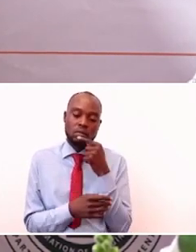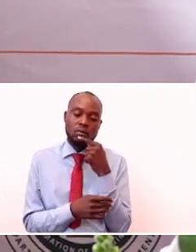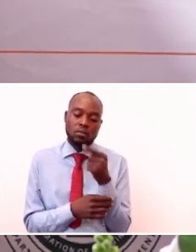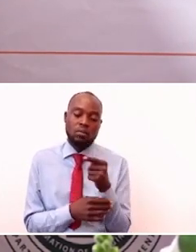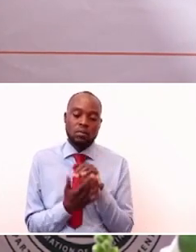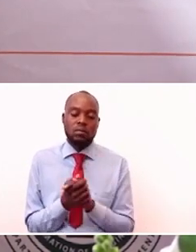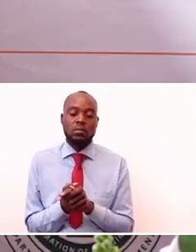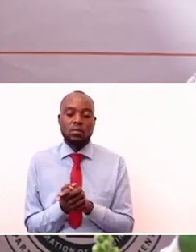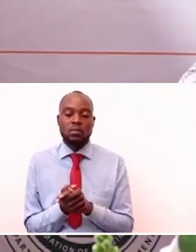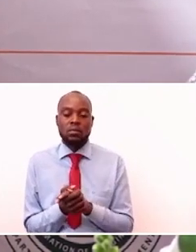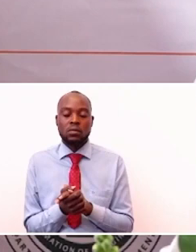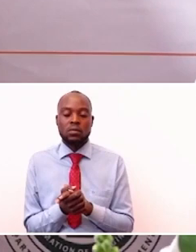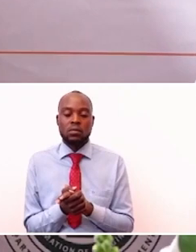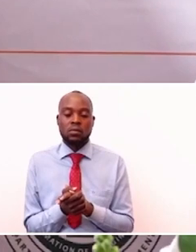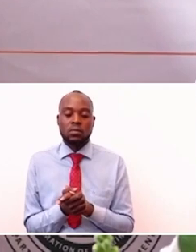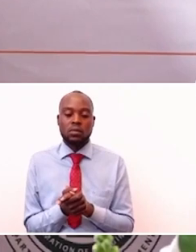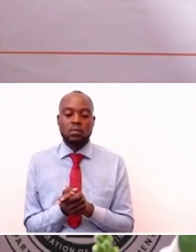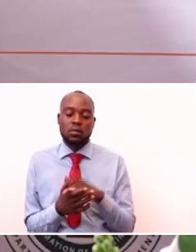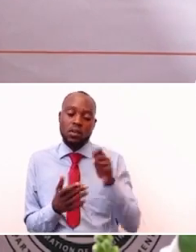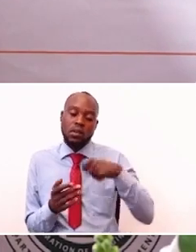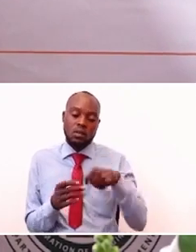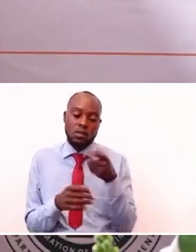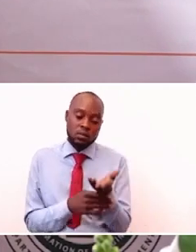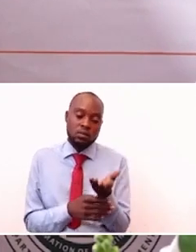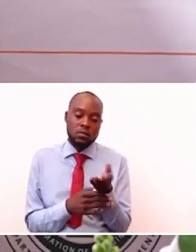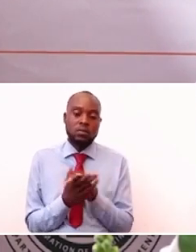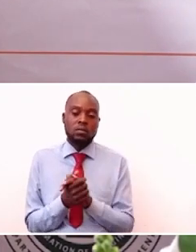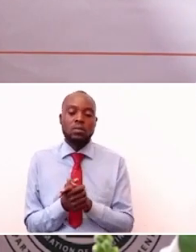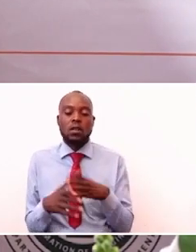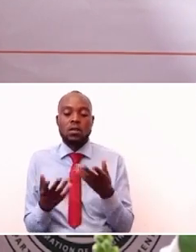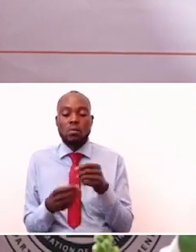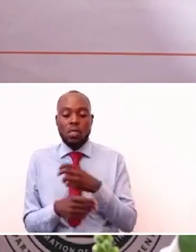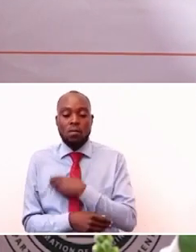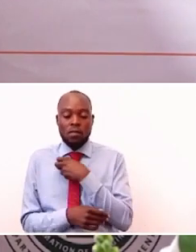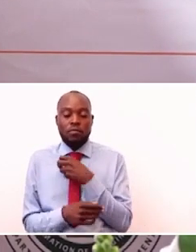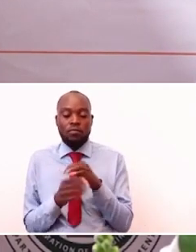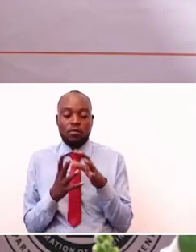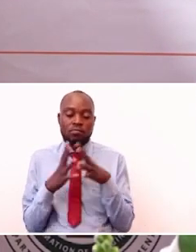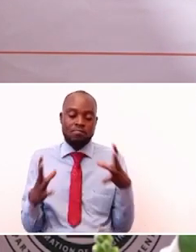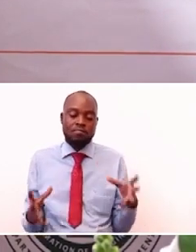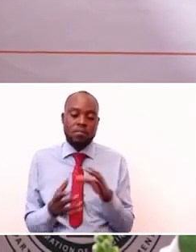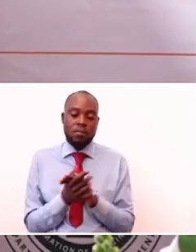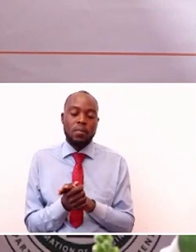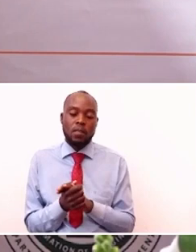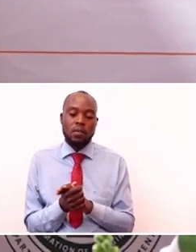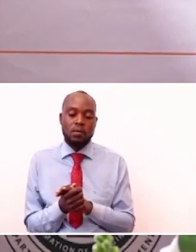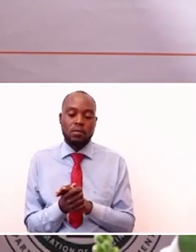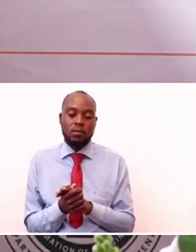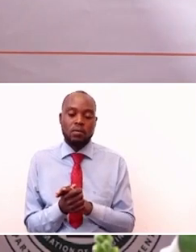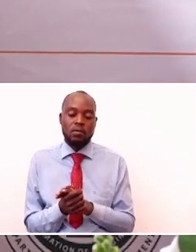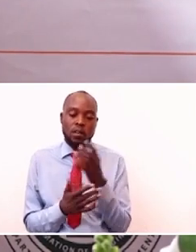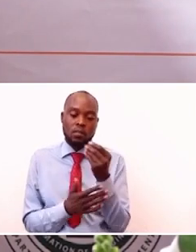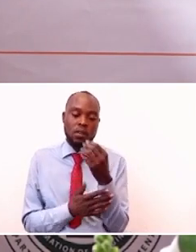juakali, those industries. And for them, the benefit is actually the efficiency of their